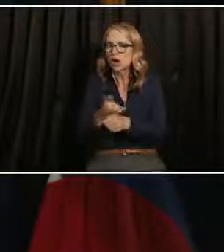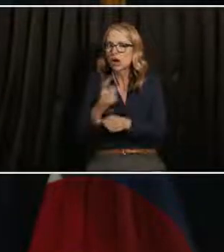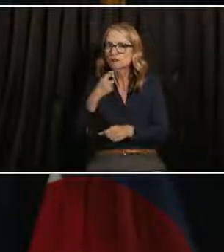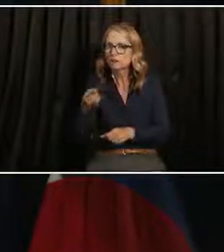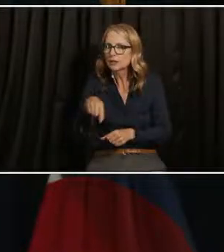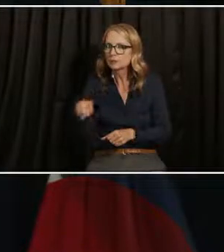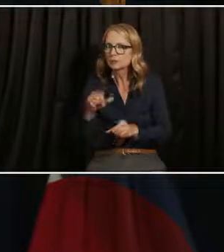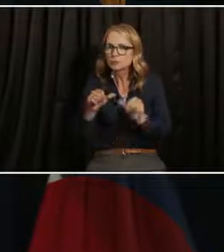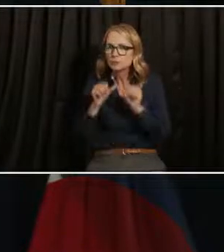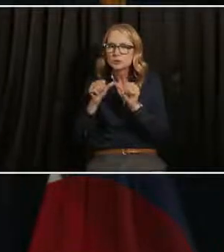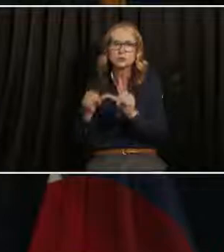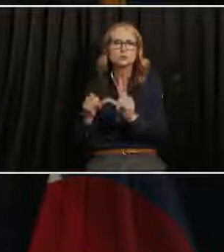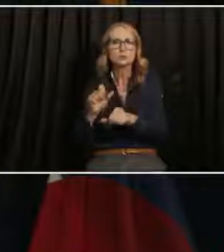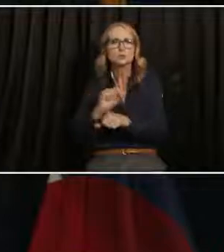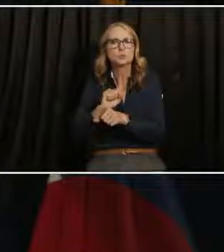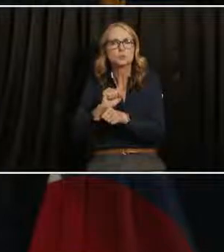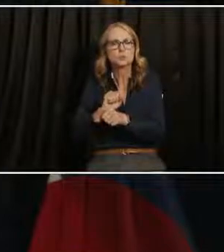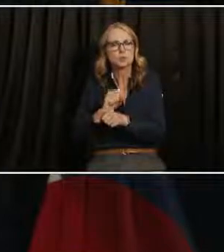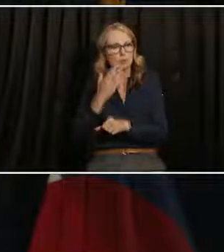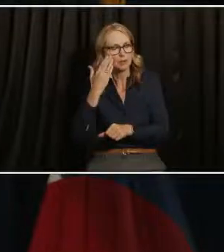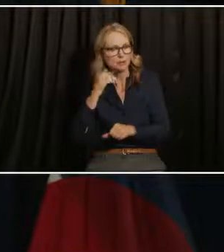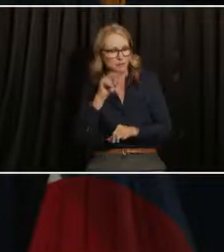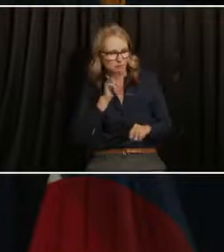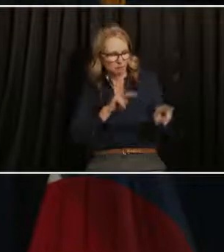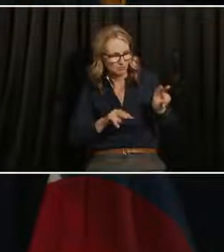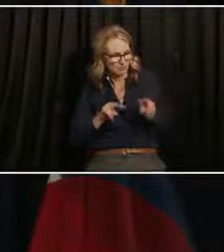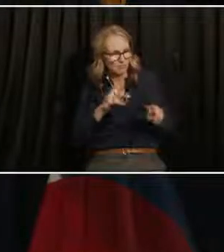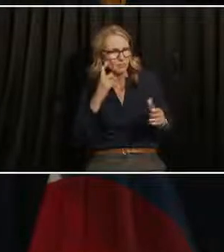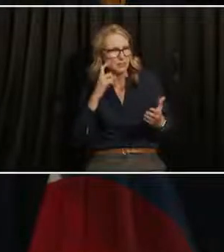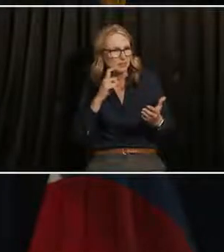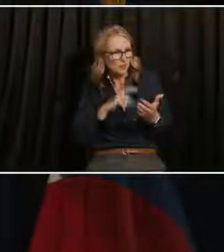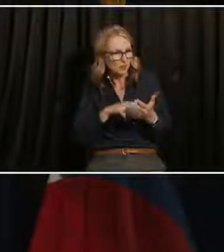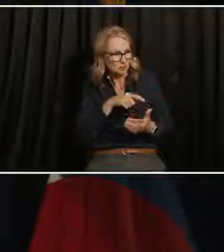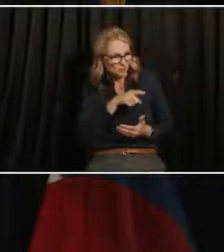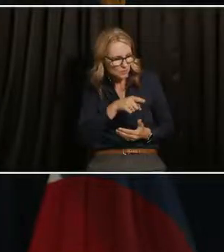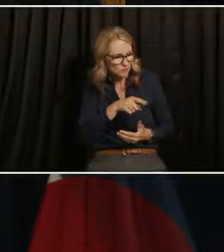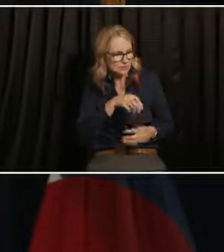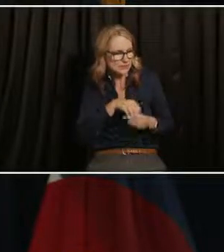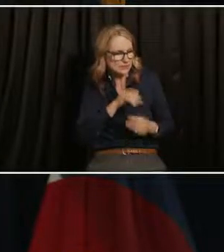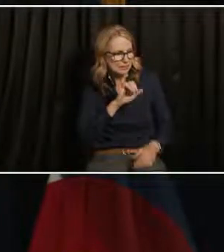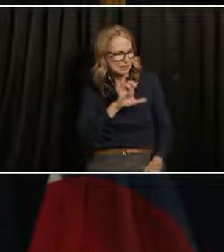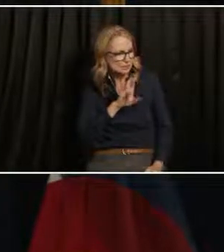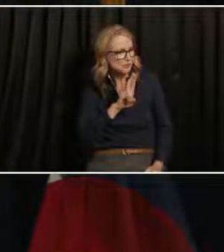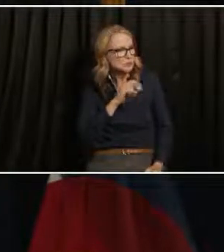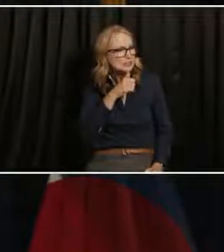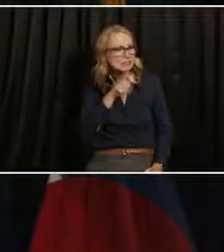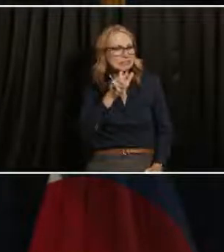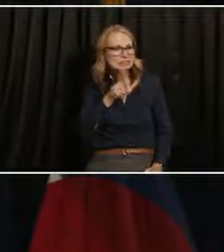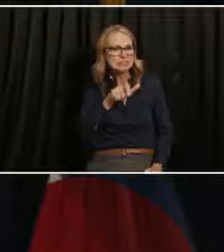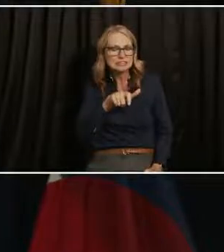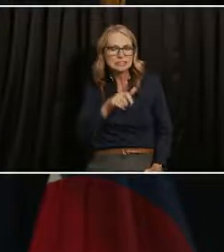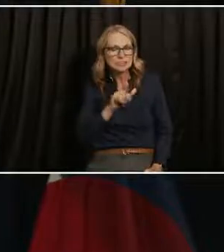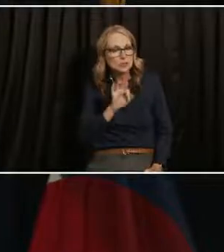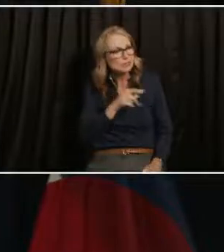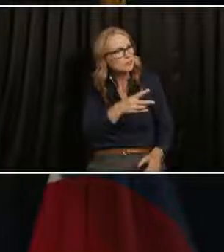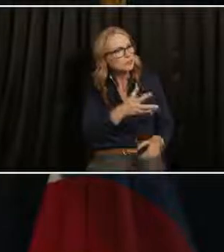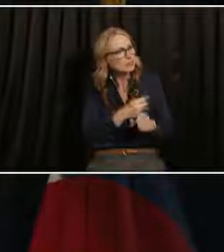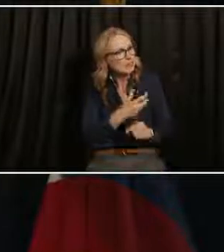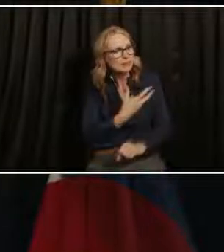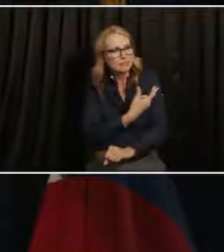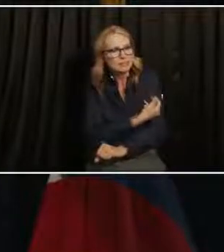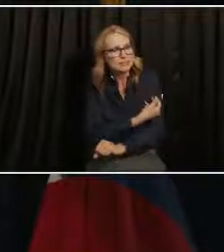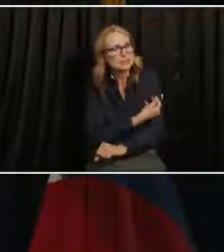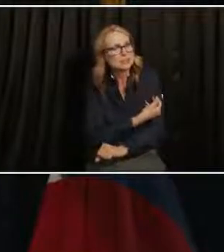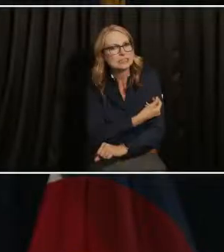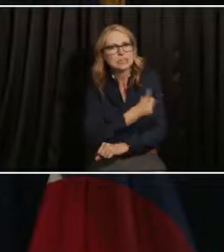those that are working on the wards and in the ICUs know that it's simply unnecessary. And if people took the very simple step of getting vaccinated, not only would they